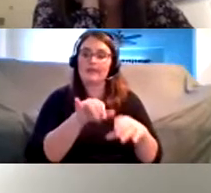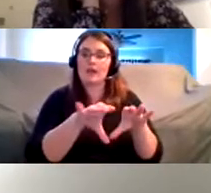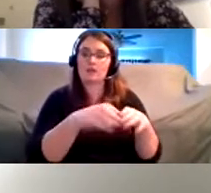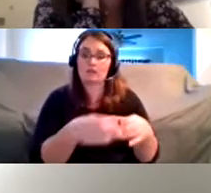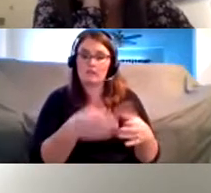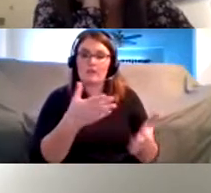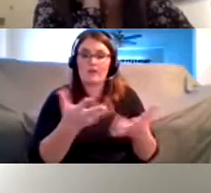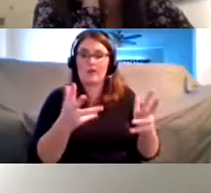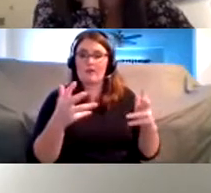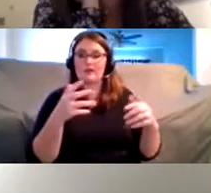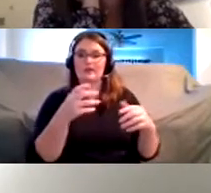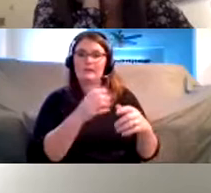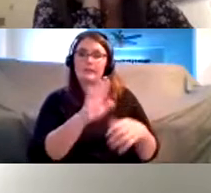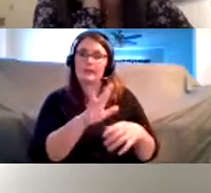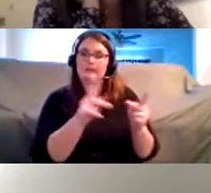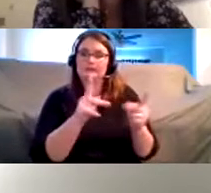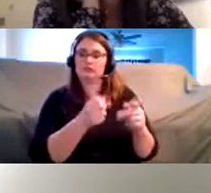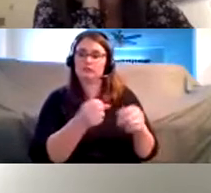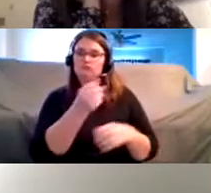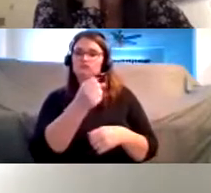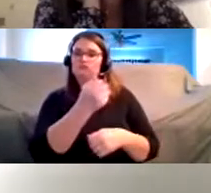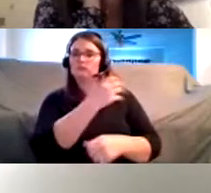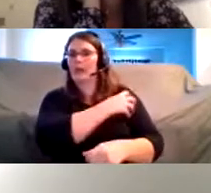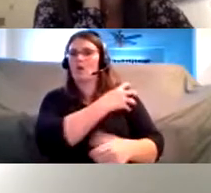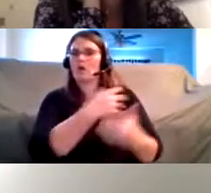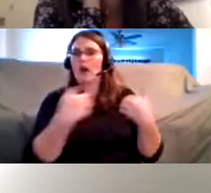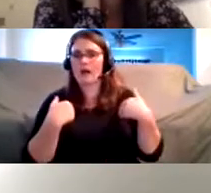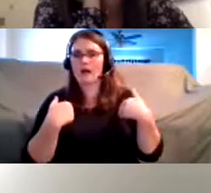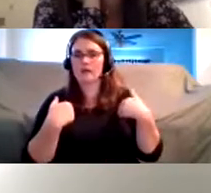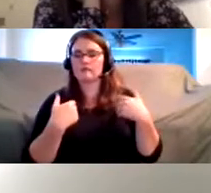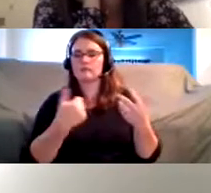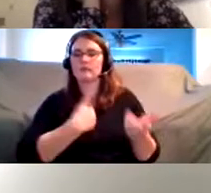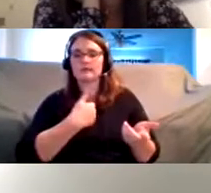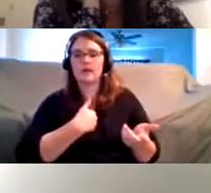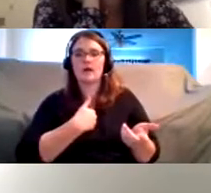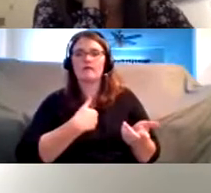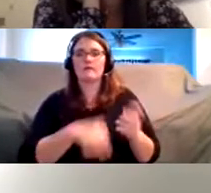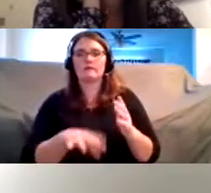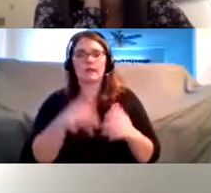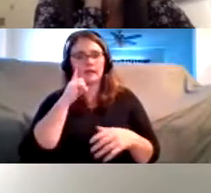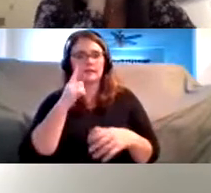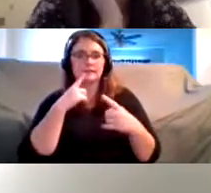help you in. That's something that personally I have found something really useful.